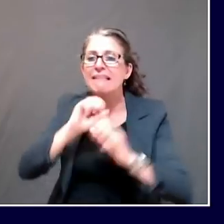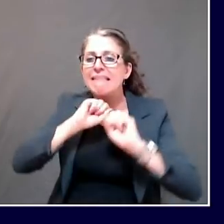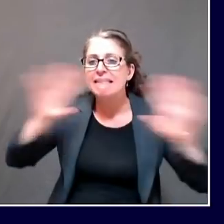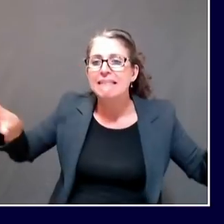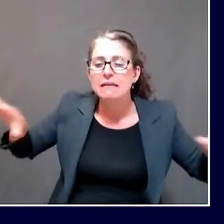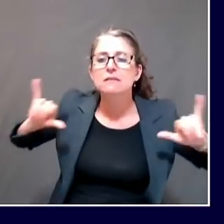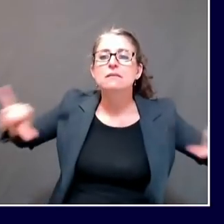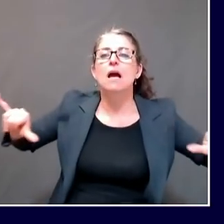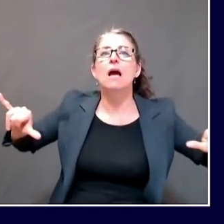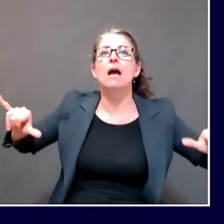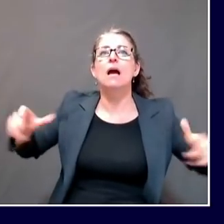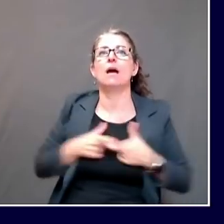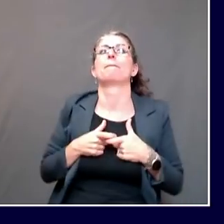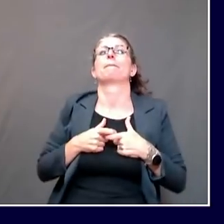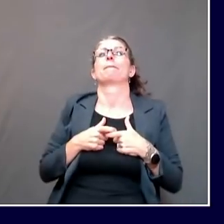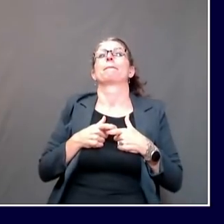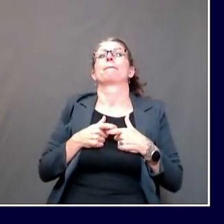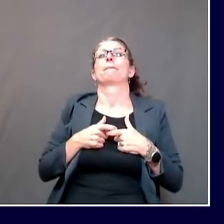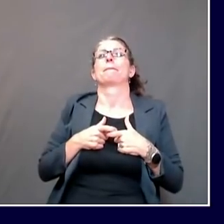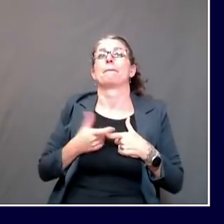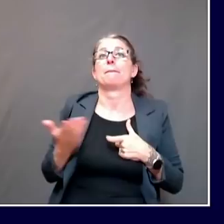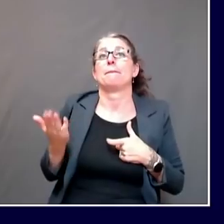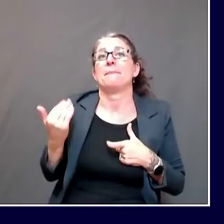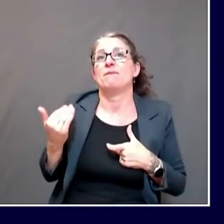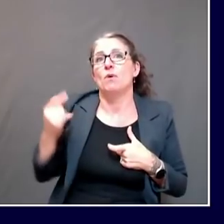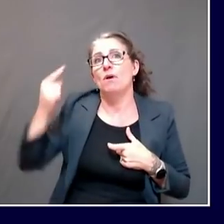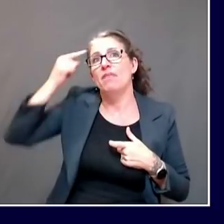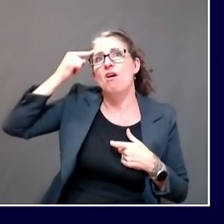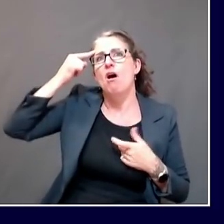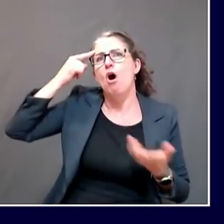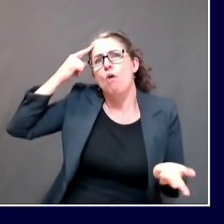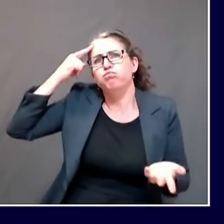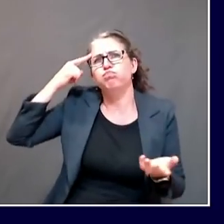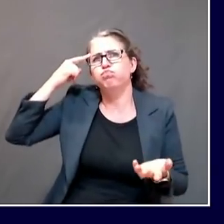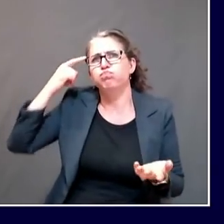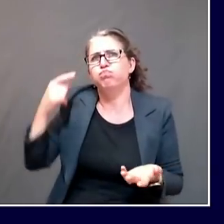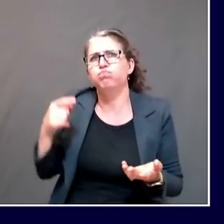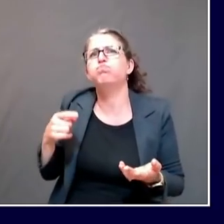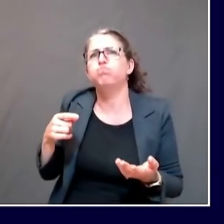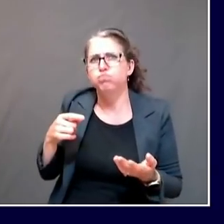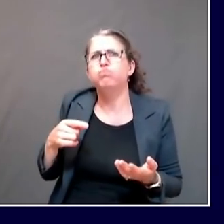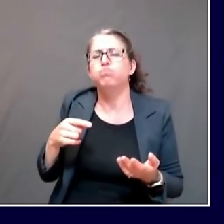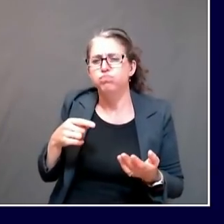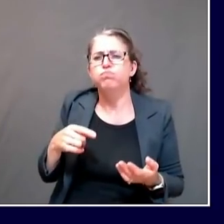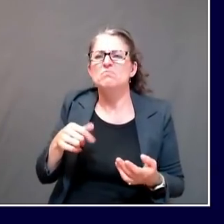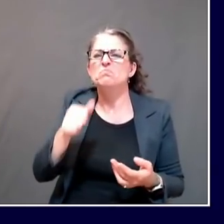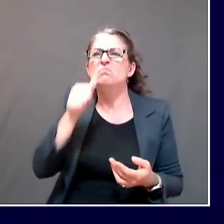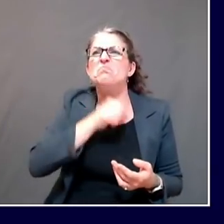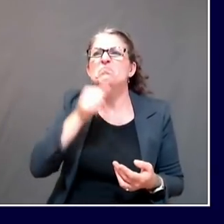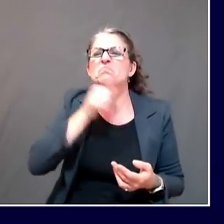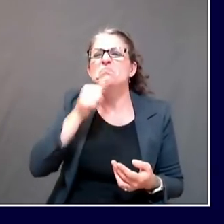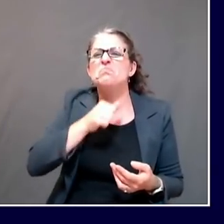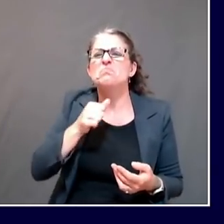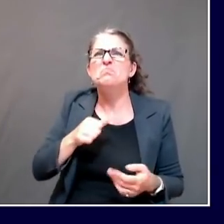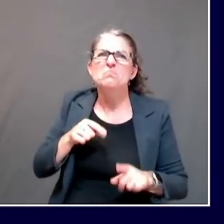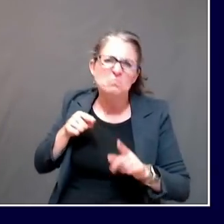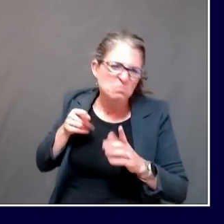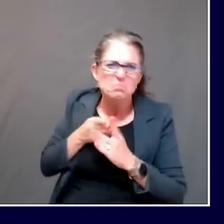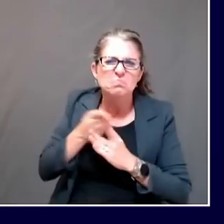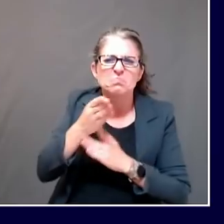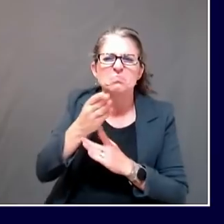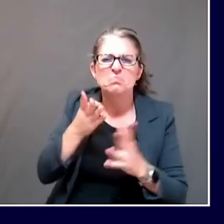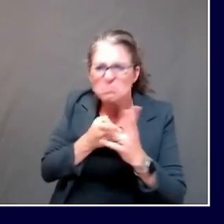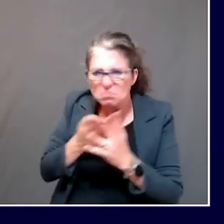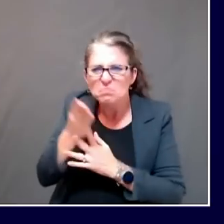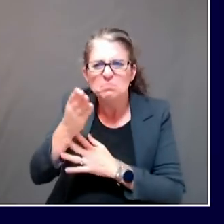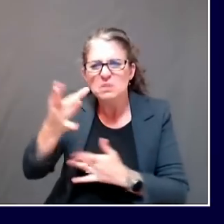power through class, power through the work day. I think we should all appreciate that those days should be well behind us now. The heroic thing to do